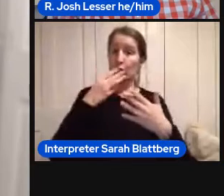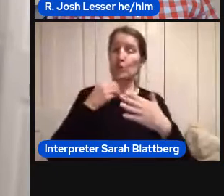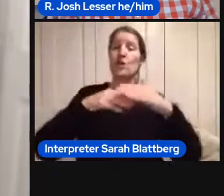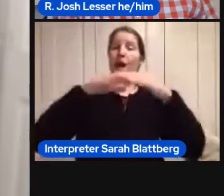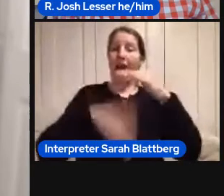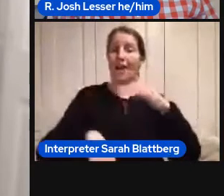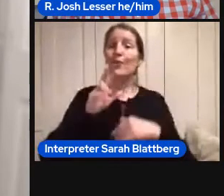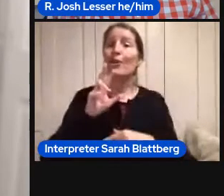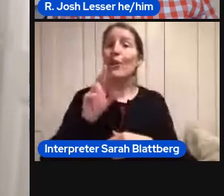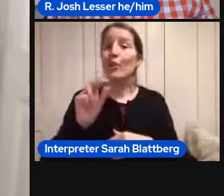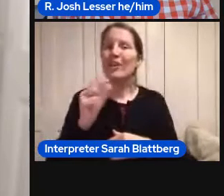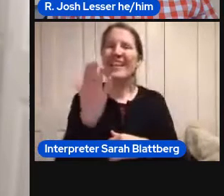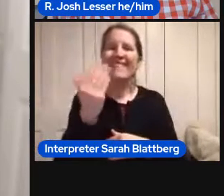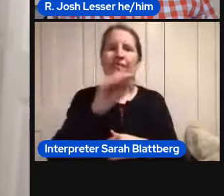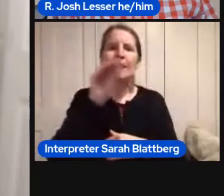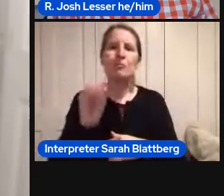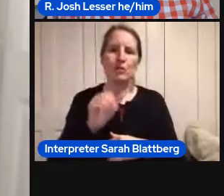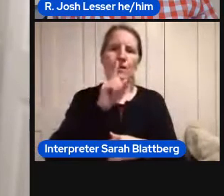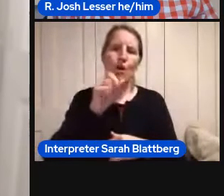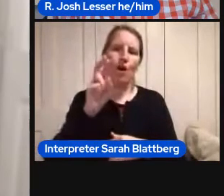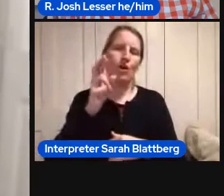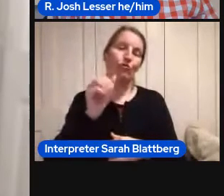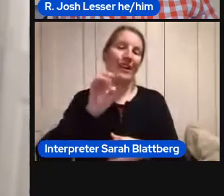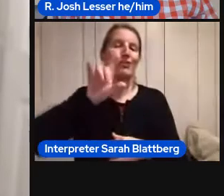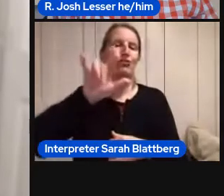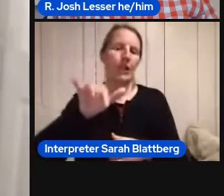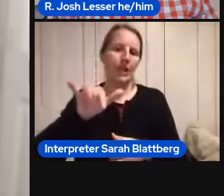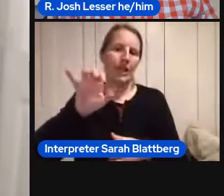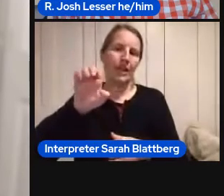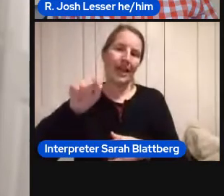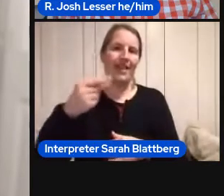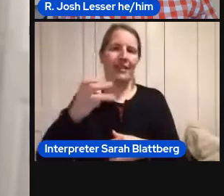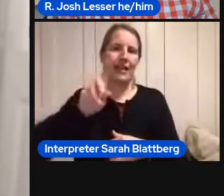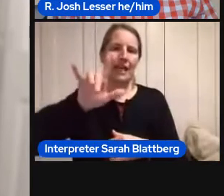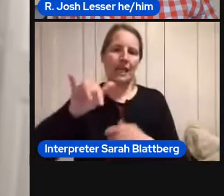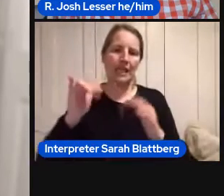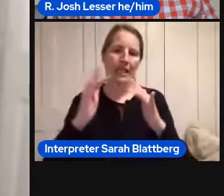age of 30 are racially, ethnically diverse.